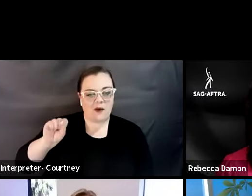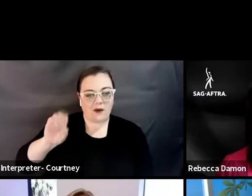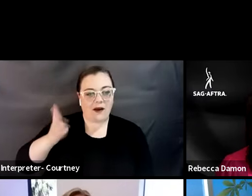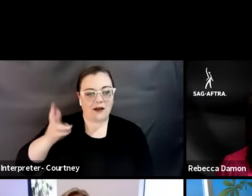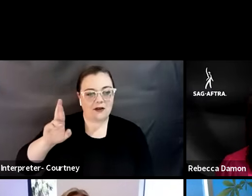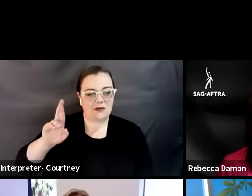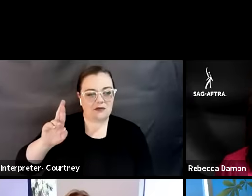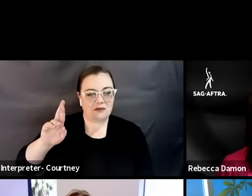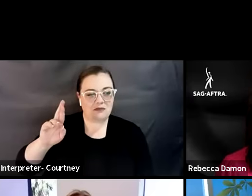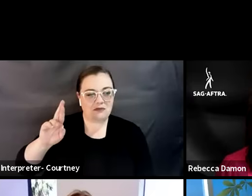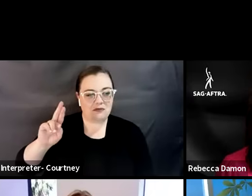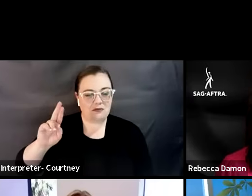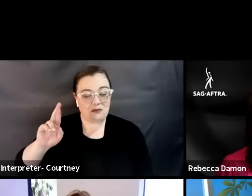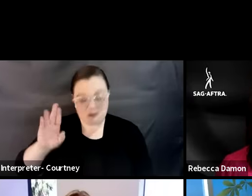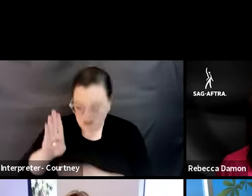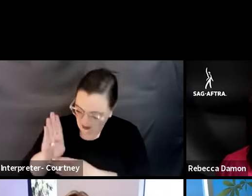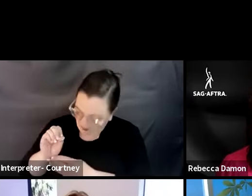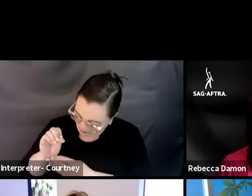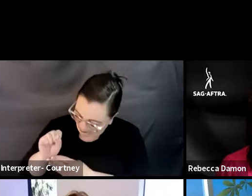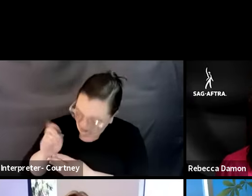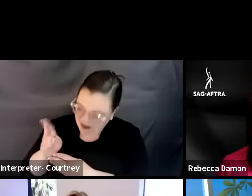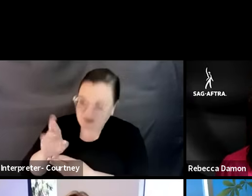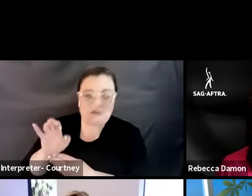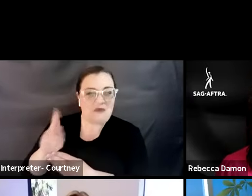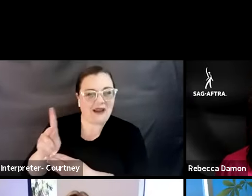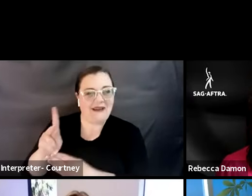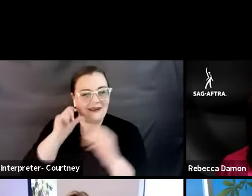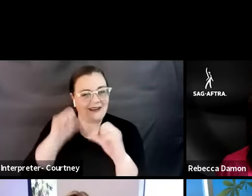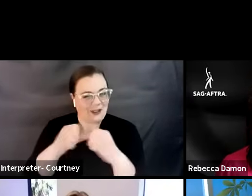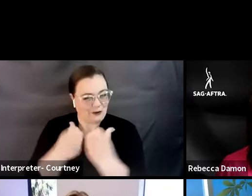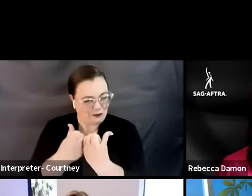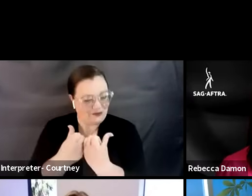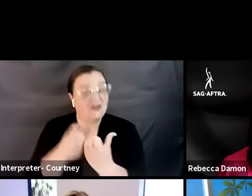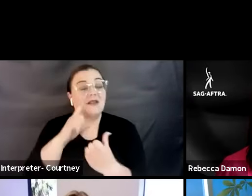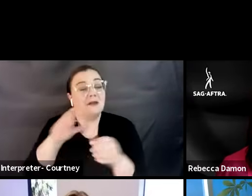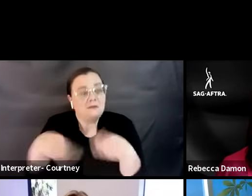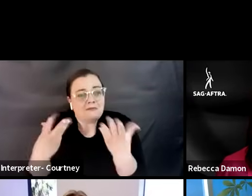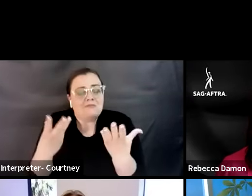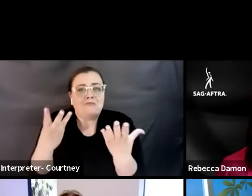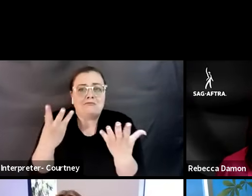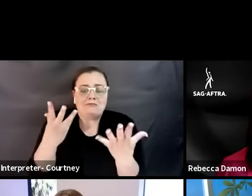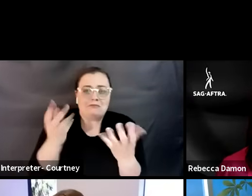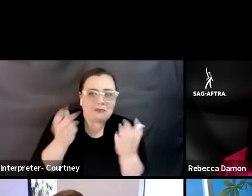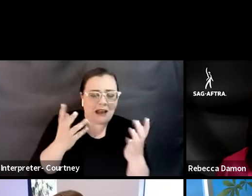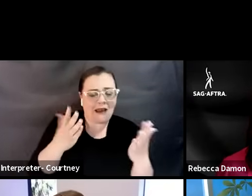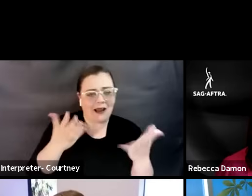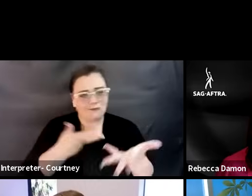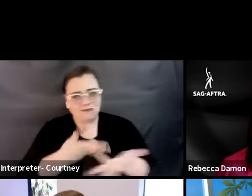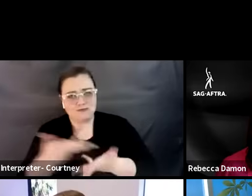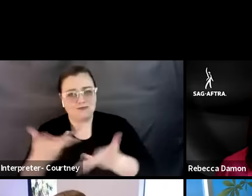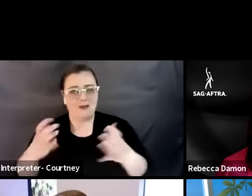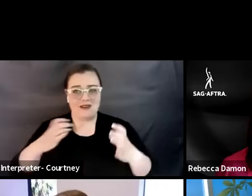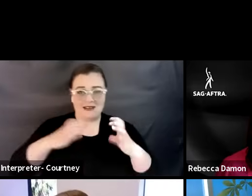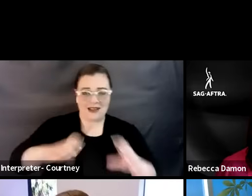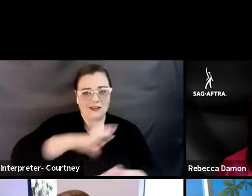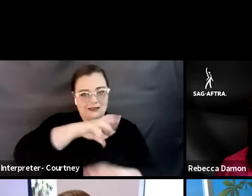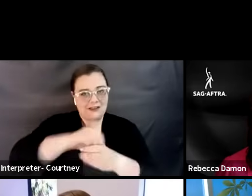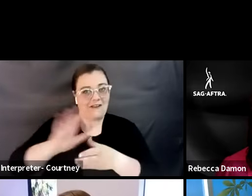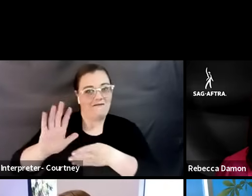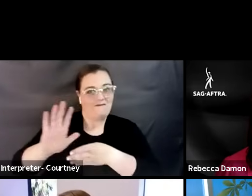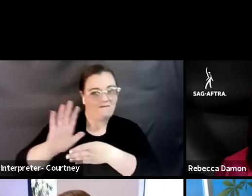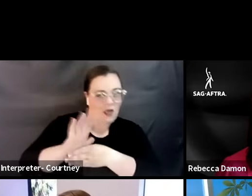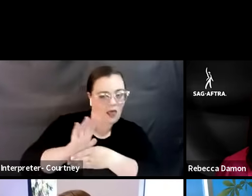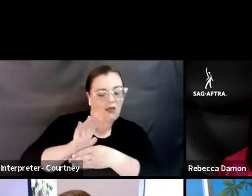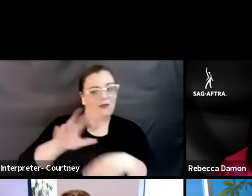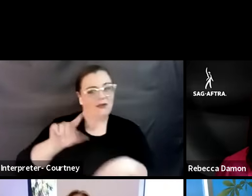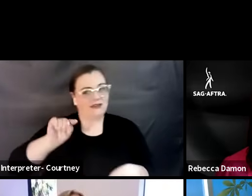that provides the entertainment industry with many of the most visible clients in film, television, commercials, voiceover, and print.